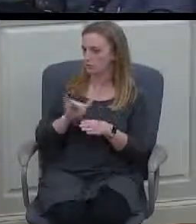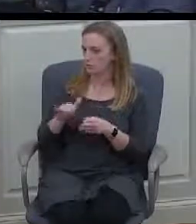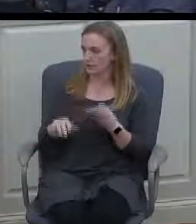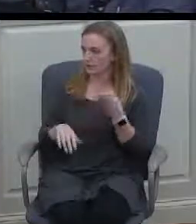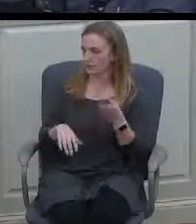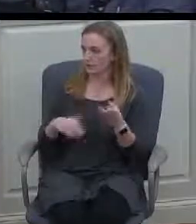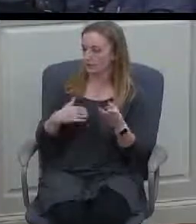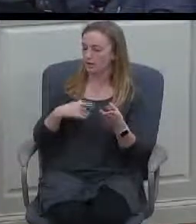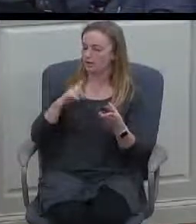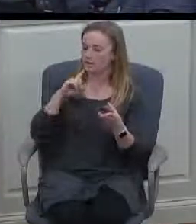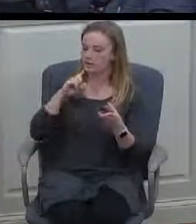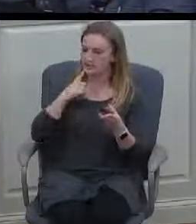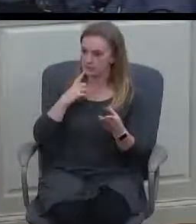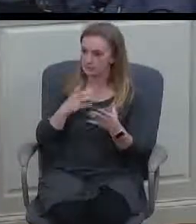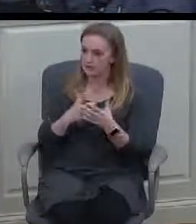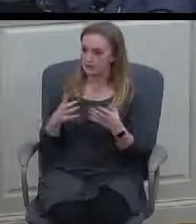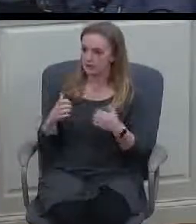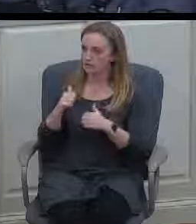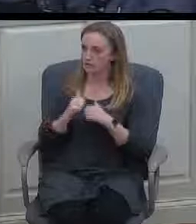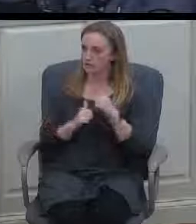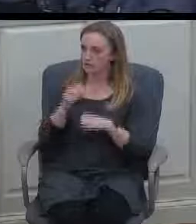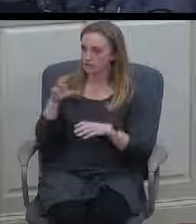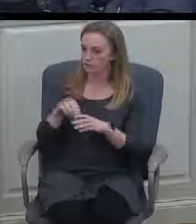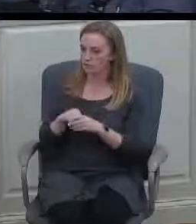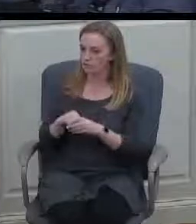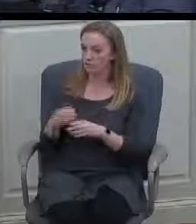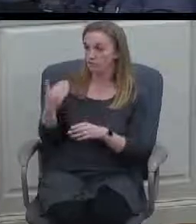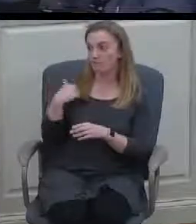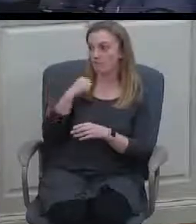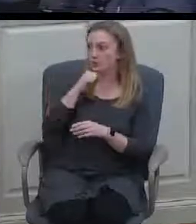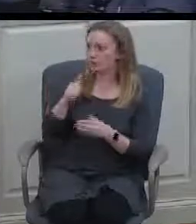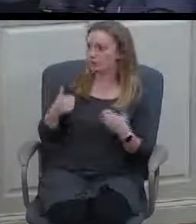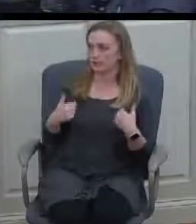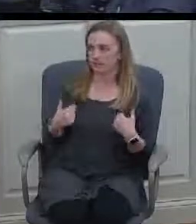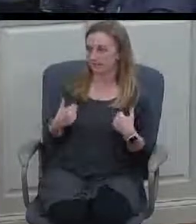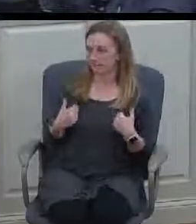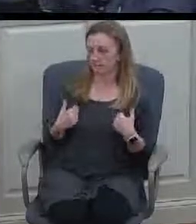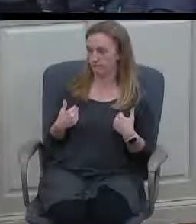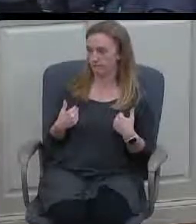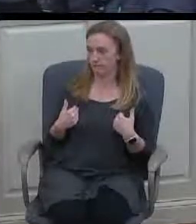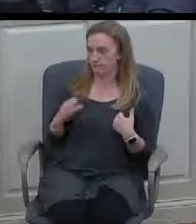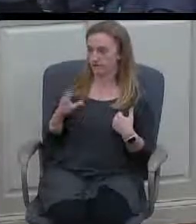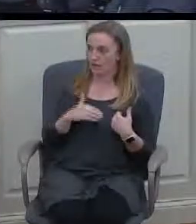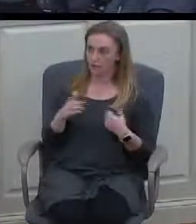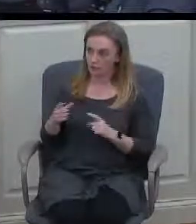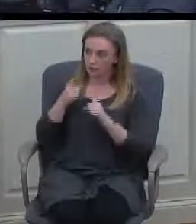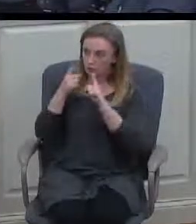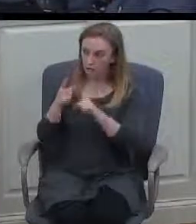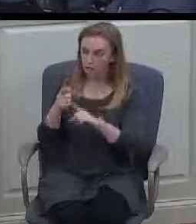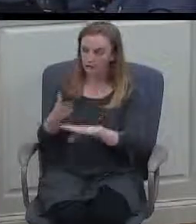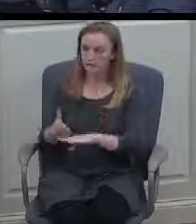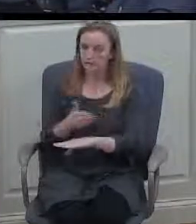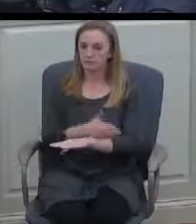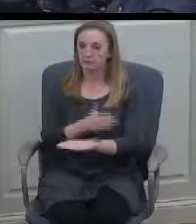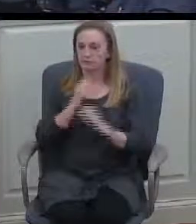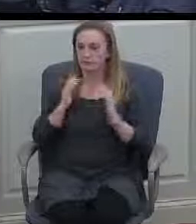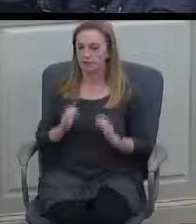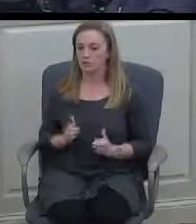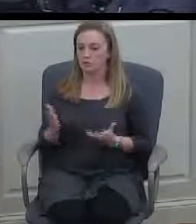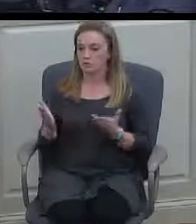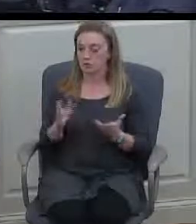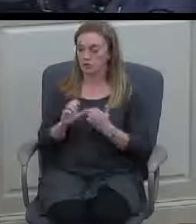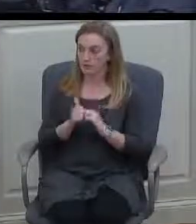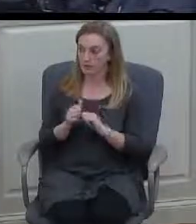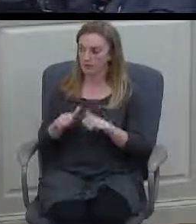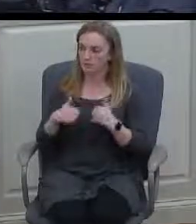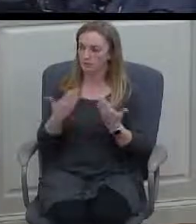a significant amount of structure to them that didn't exist before. Our goal is to improve customer service by providing